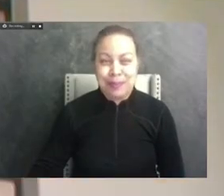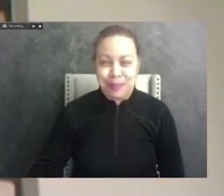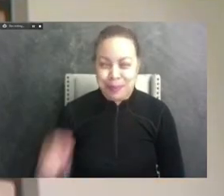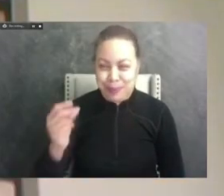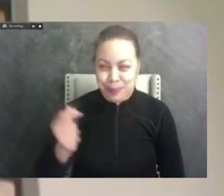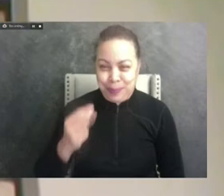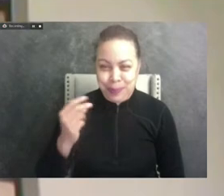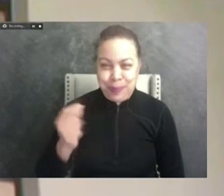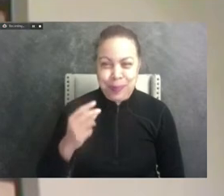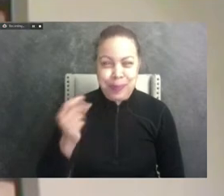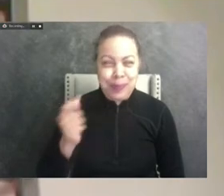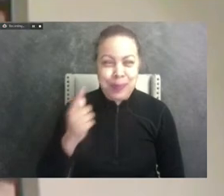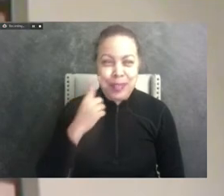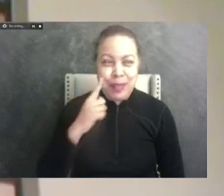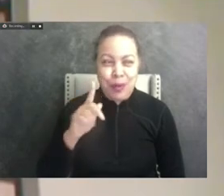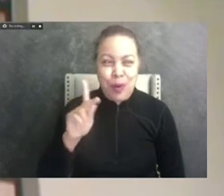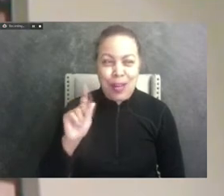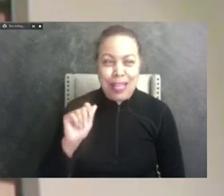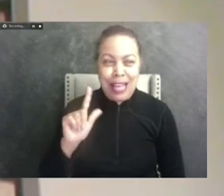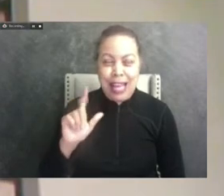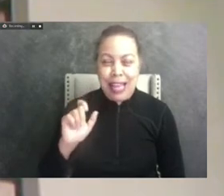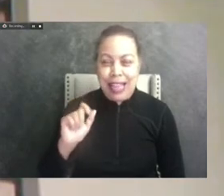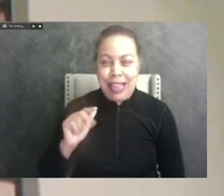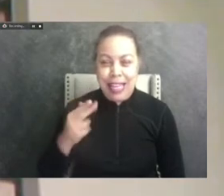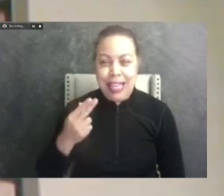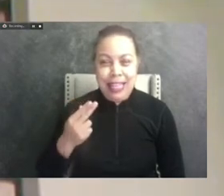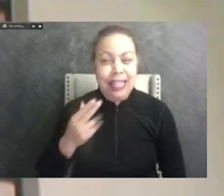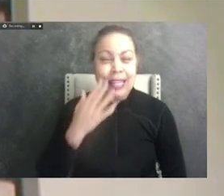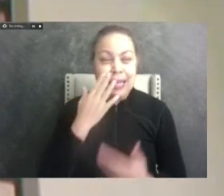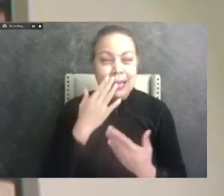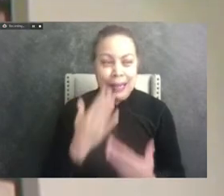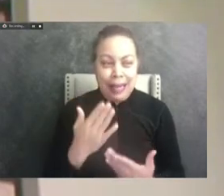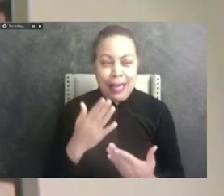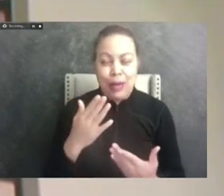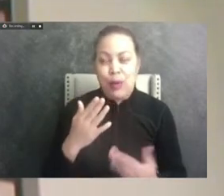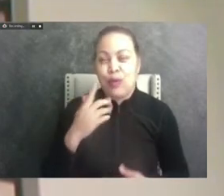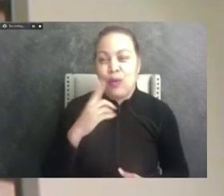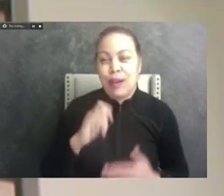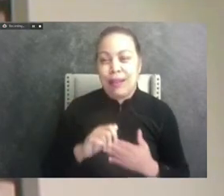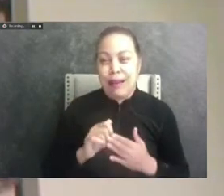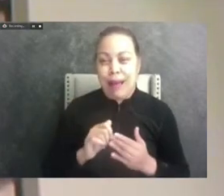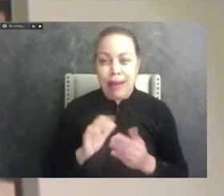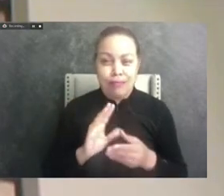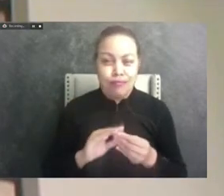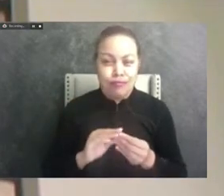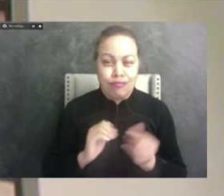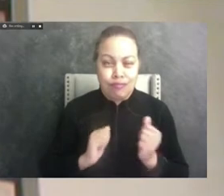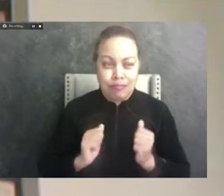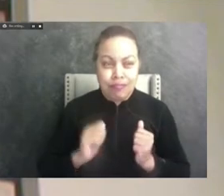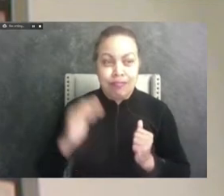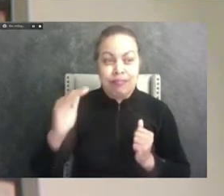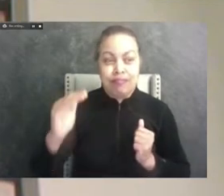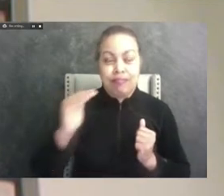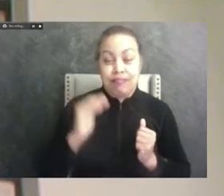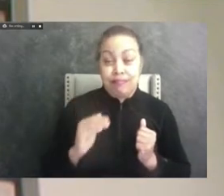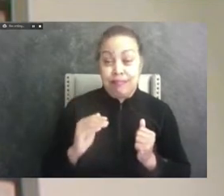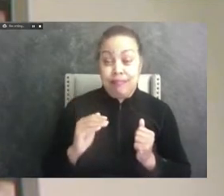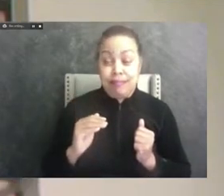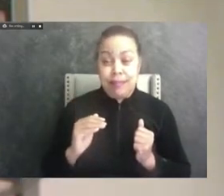Everybody snap it up for the poet. Thank you, Kaylee Thurman, for that performance. Up next is our fourth